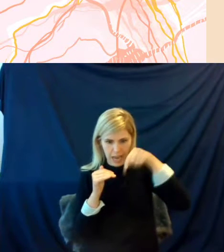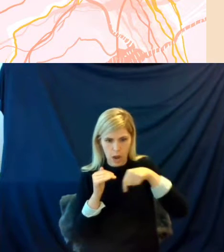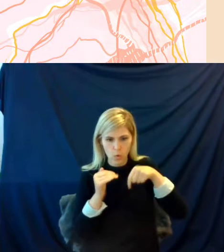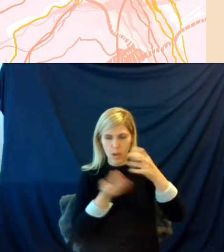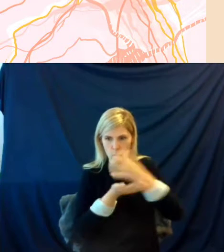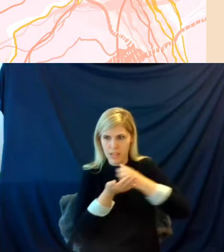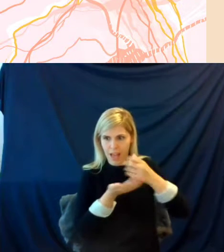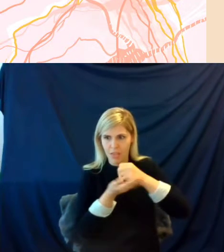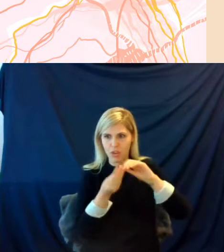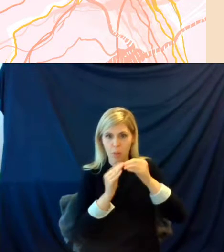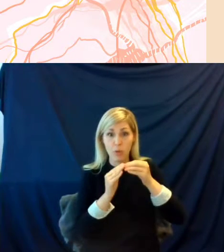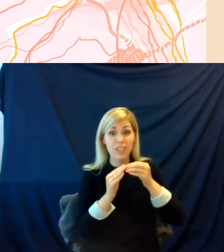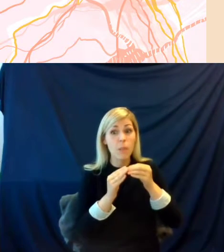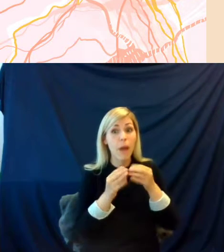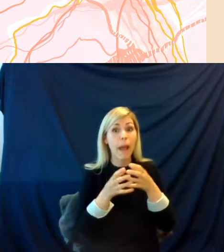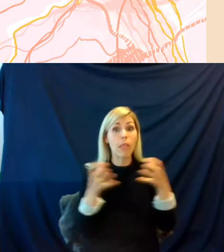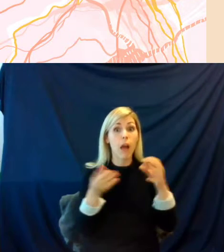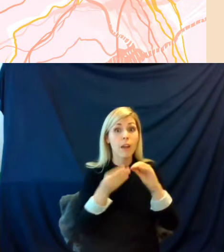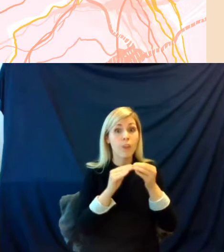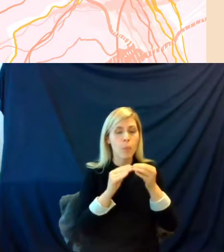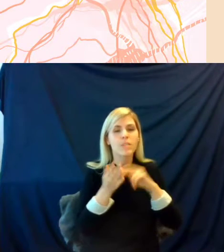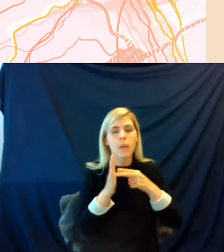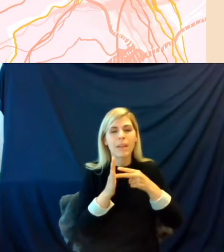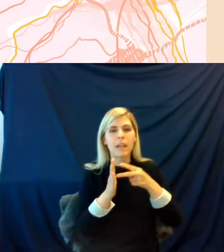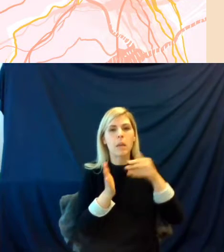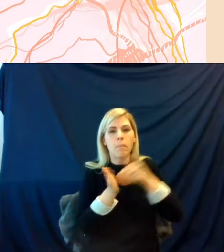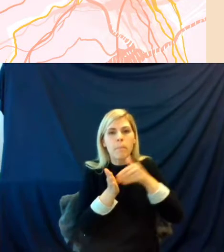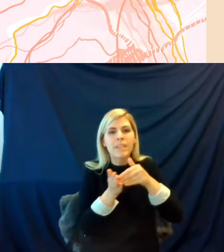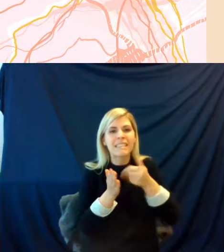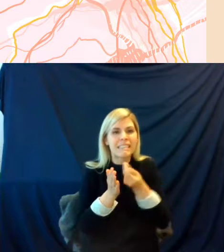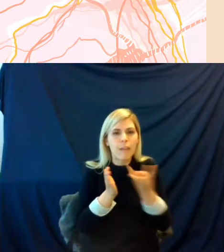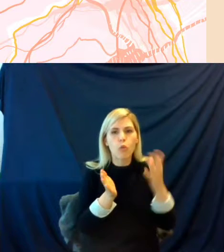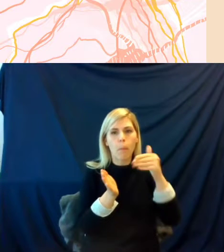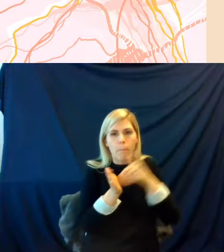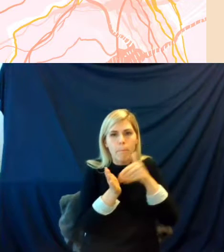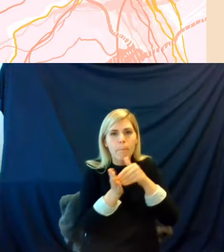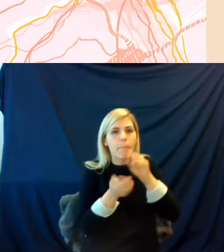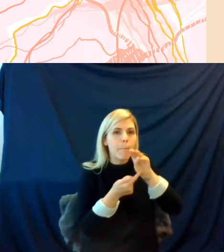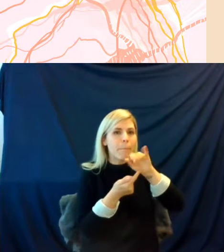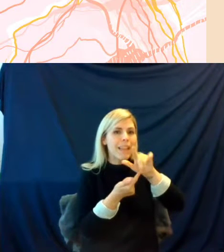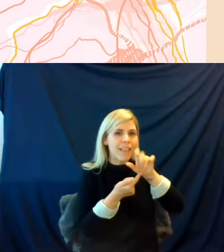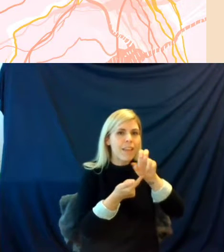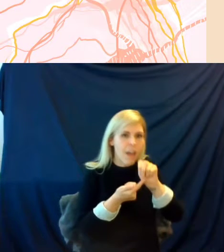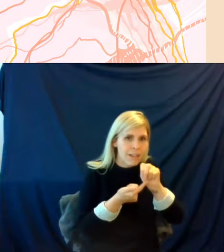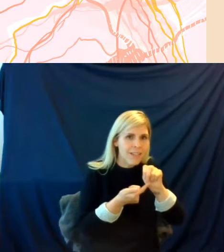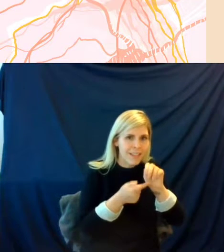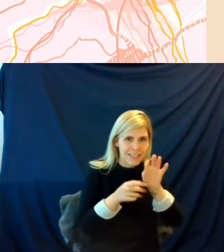down. And by a bunch, I mean millions of samples.